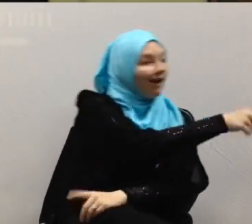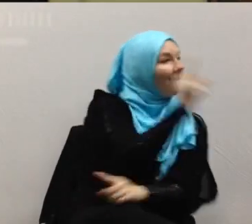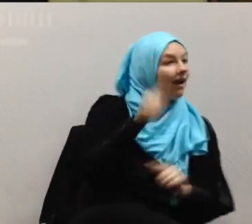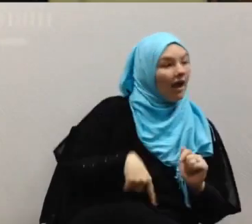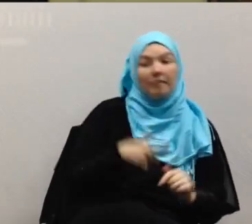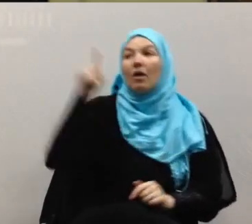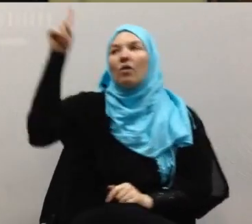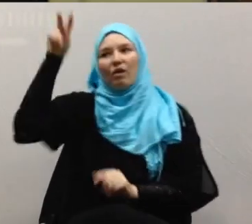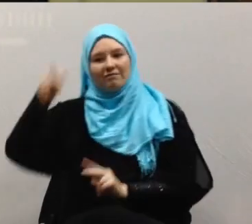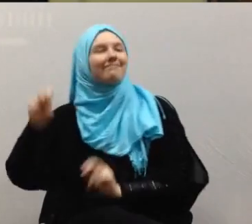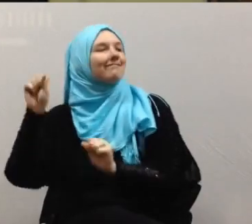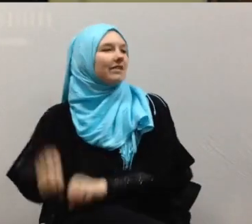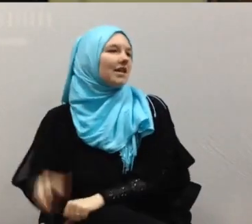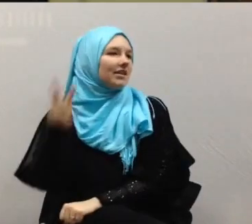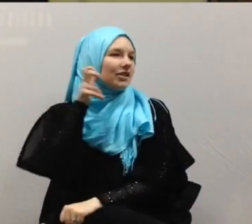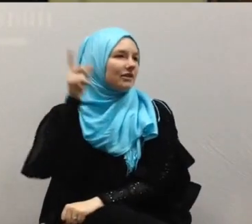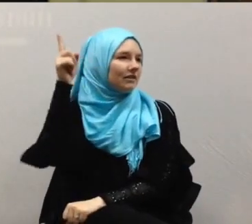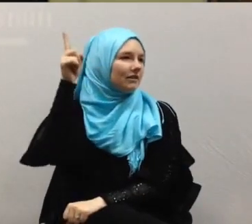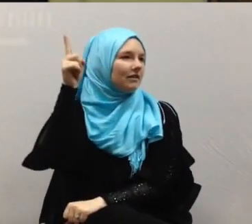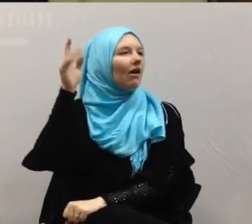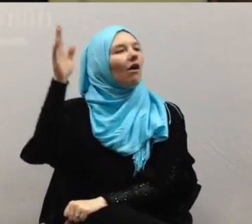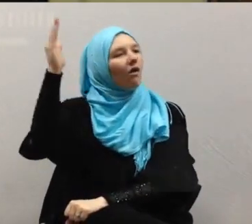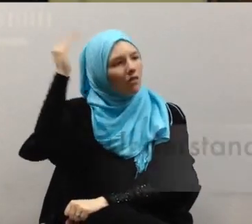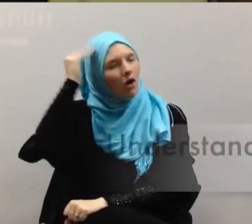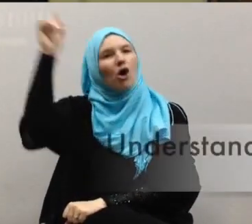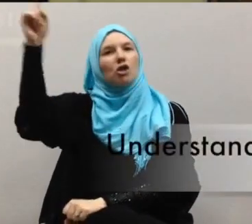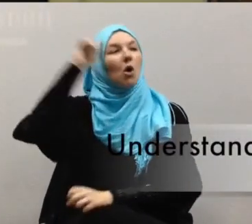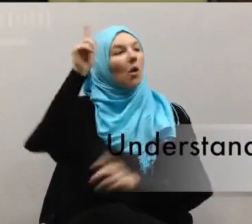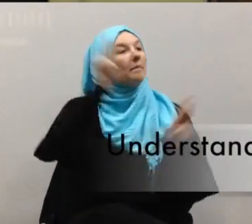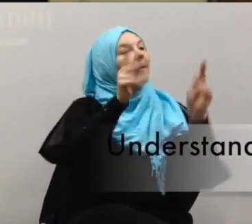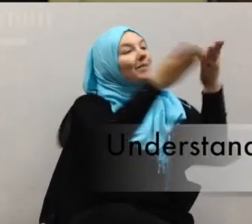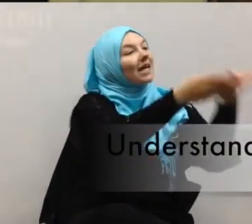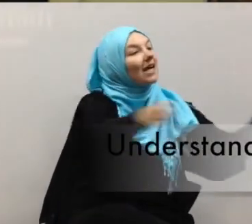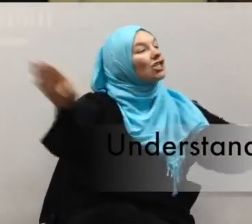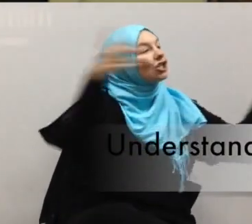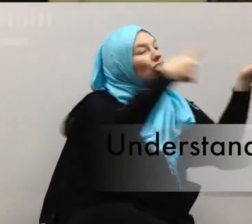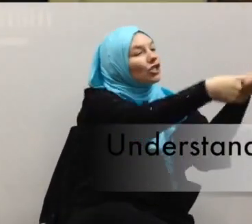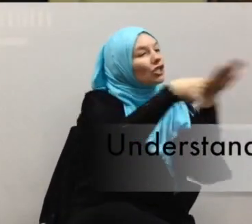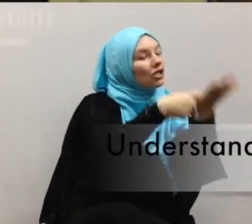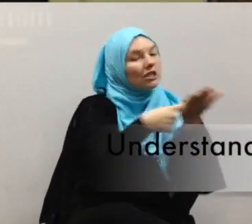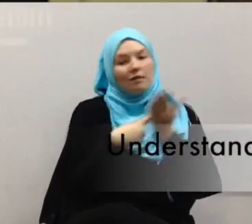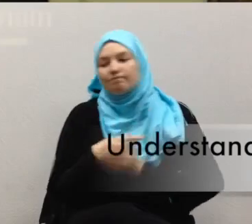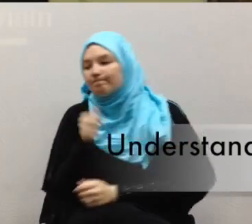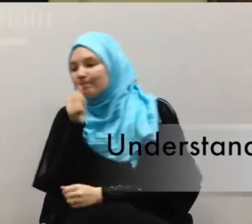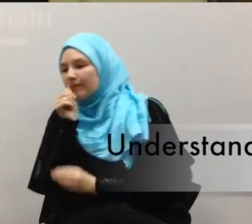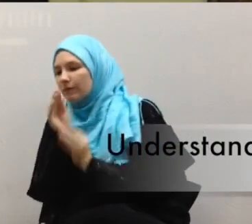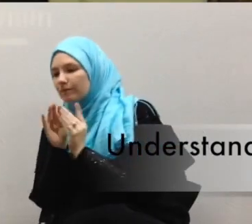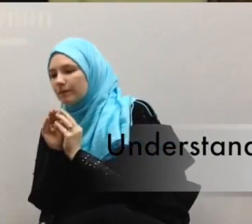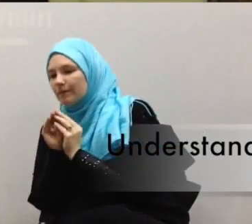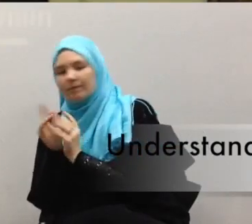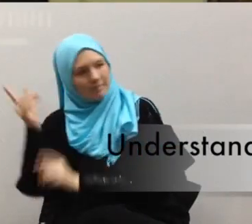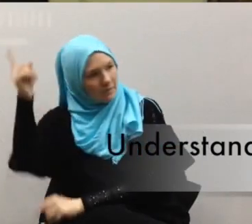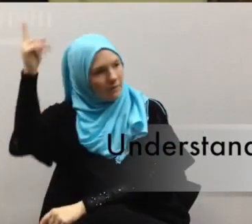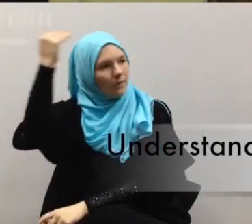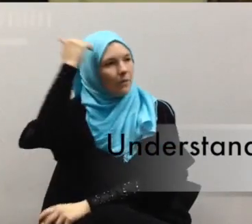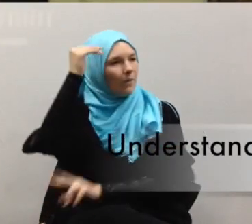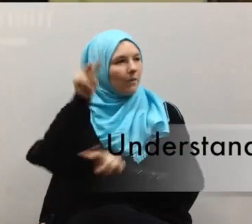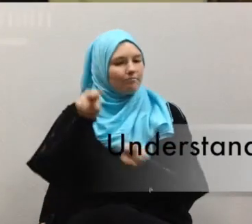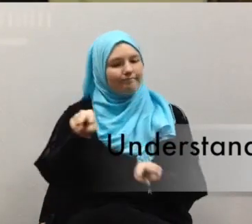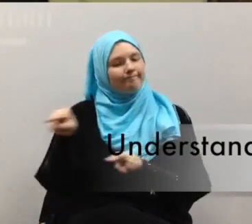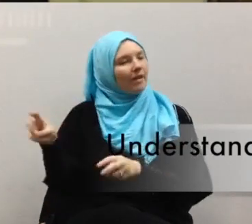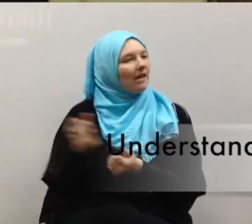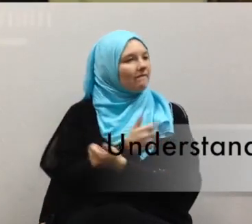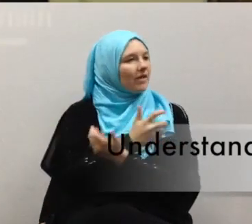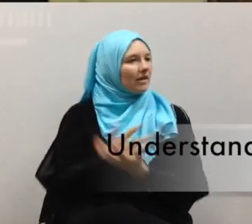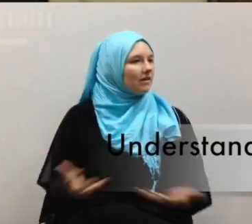Allah knows your public discussion and your private communication. Then who could prevent Allah at